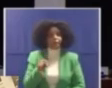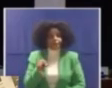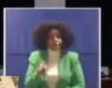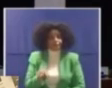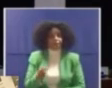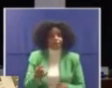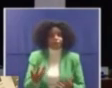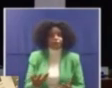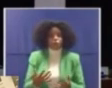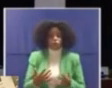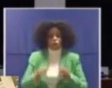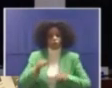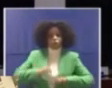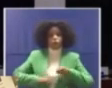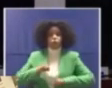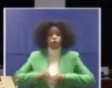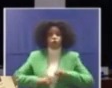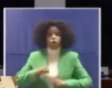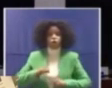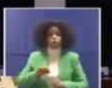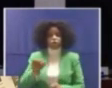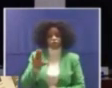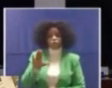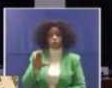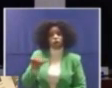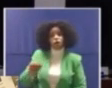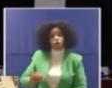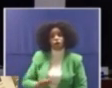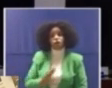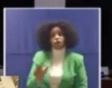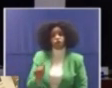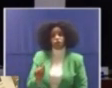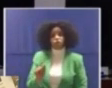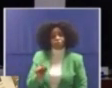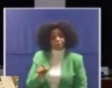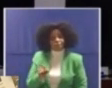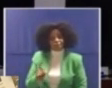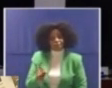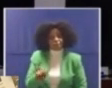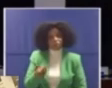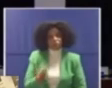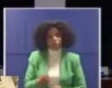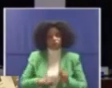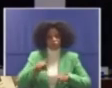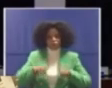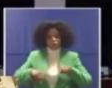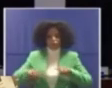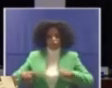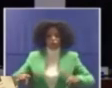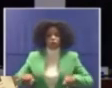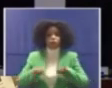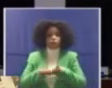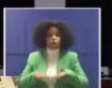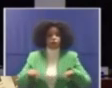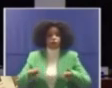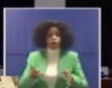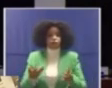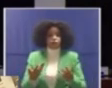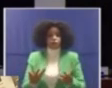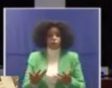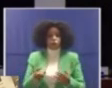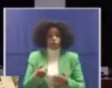Africa region, which its various levels of social and political conflict